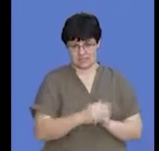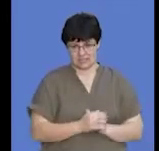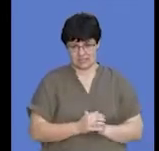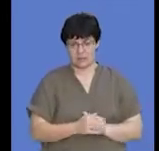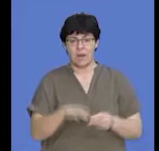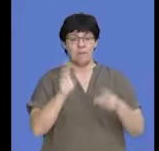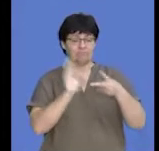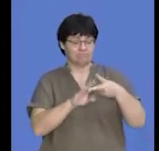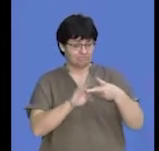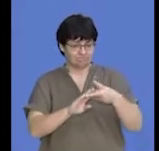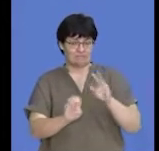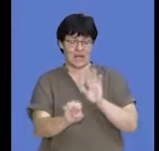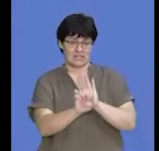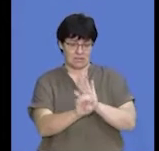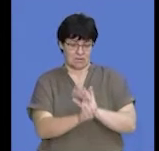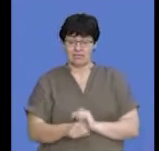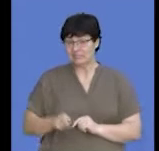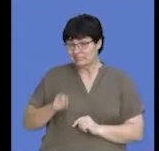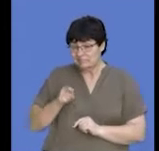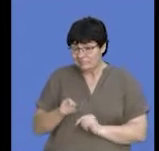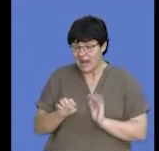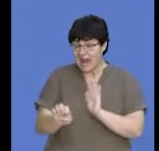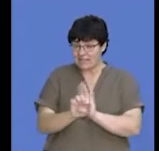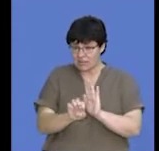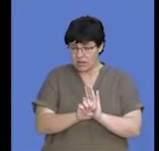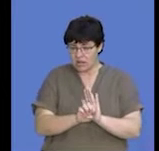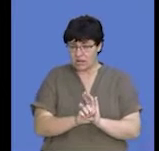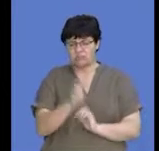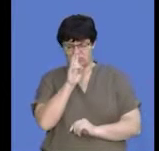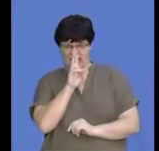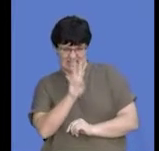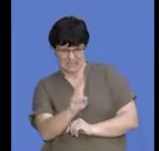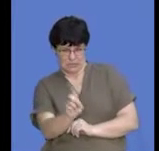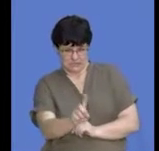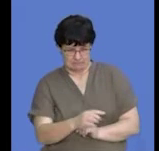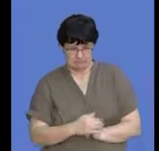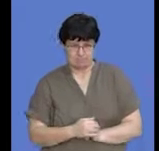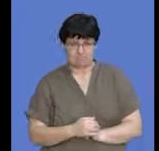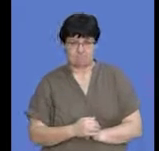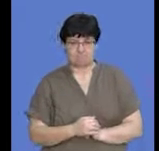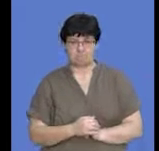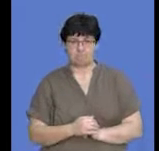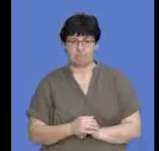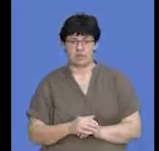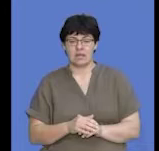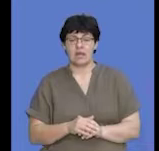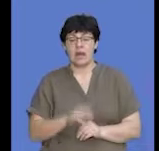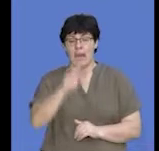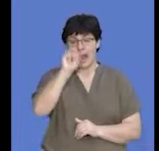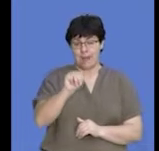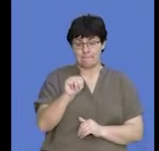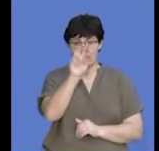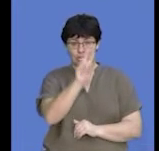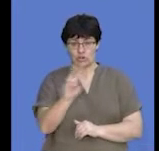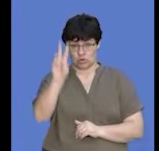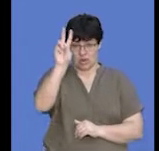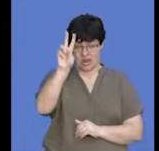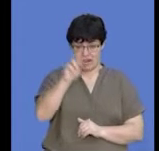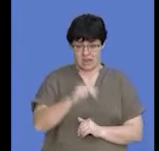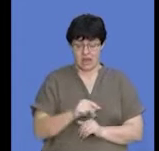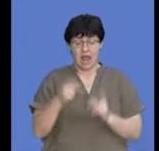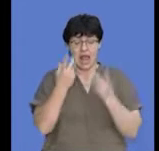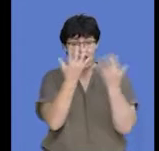another example. In this particular example, note the following: meters squared. Calculate